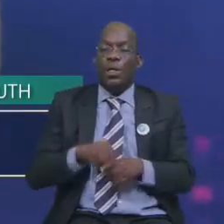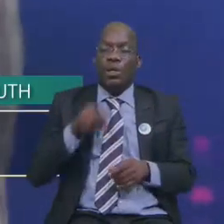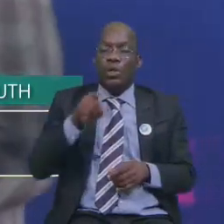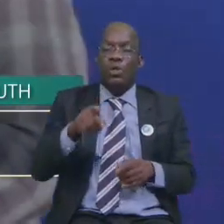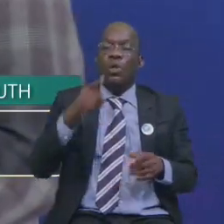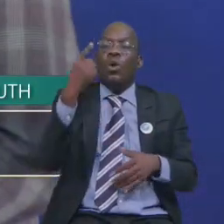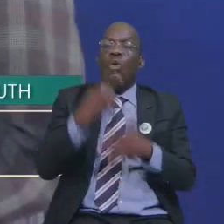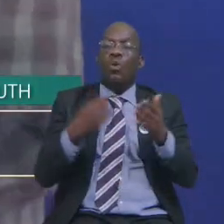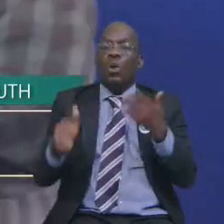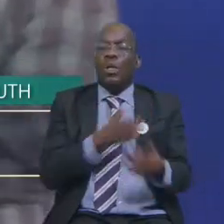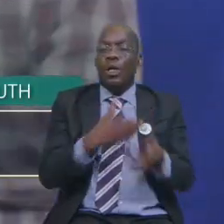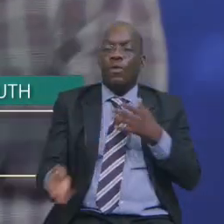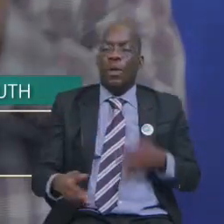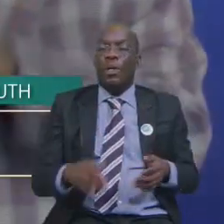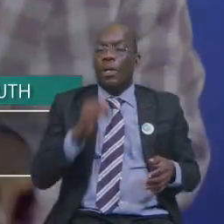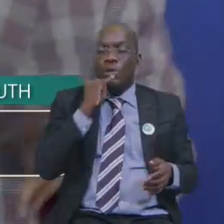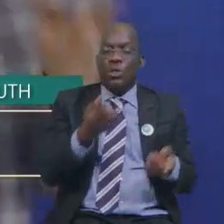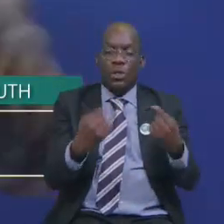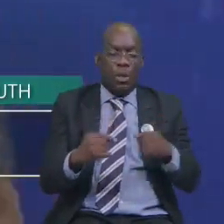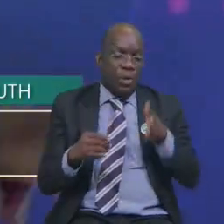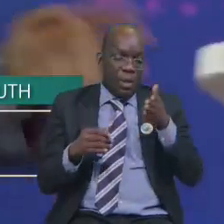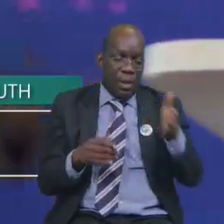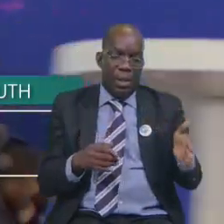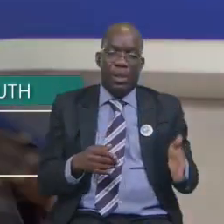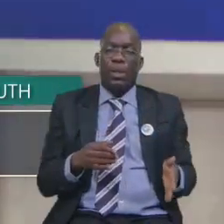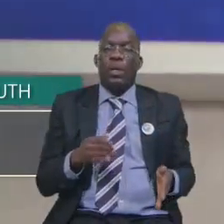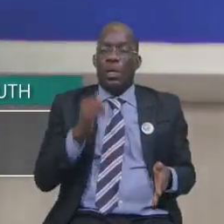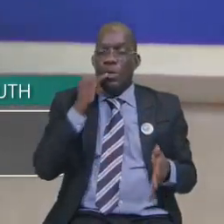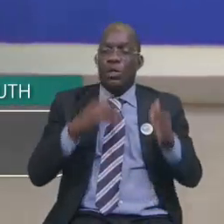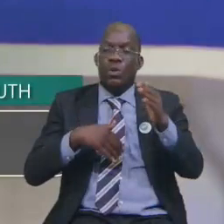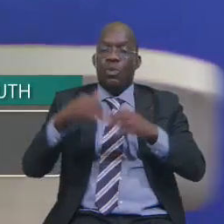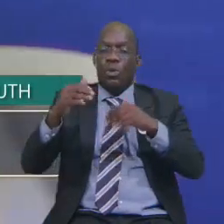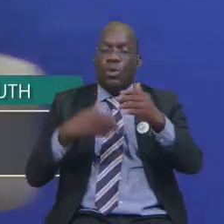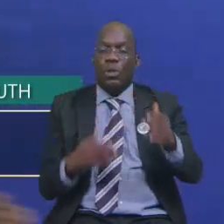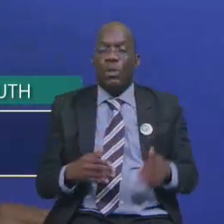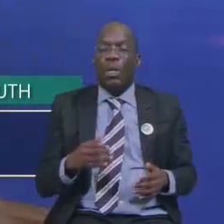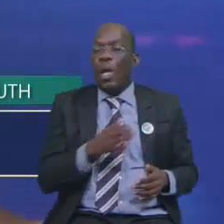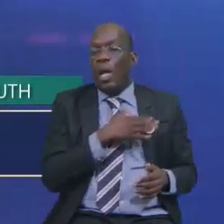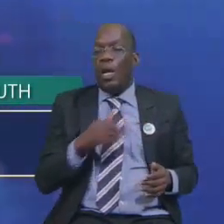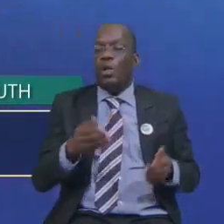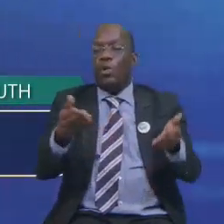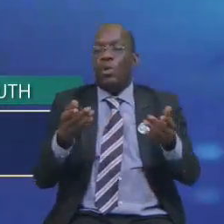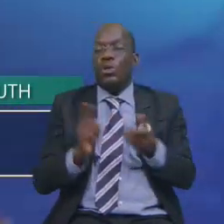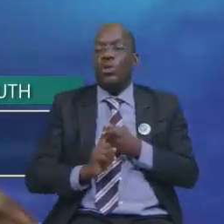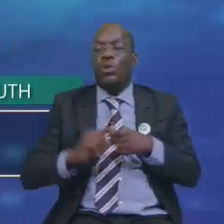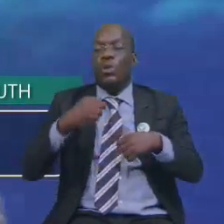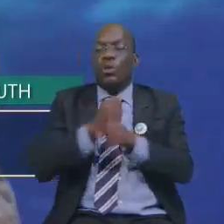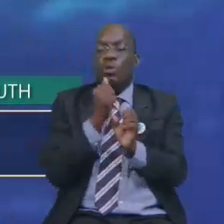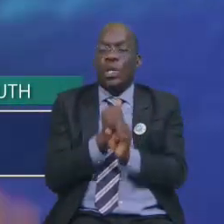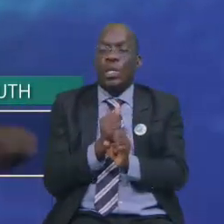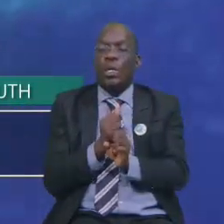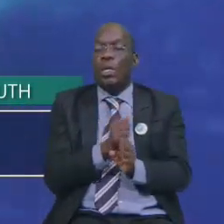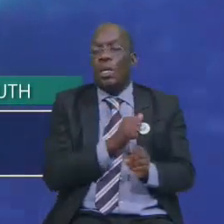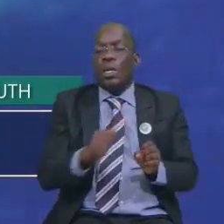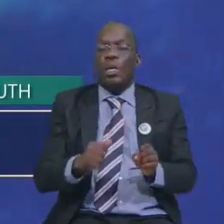whatever is coming there and is building up will stratus and eventually will be a rock and